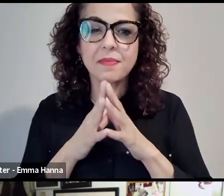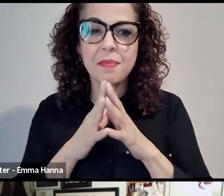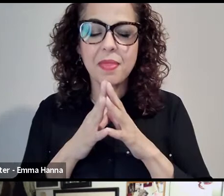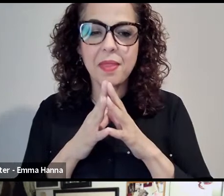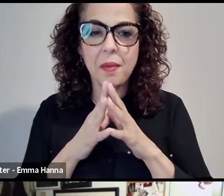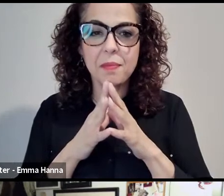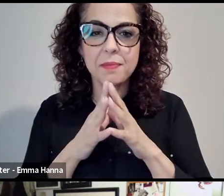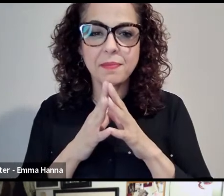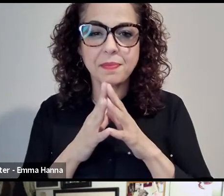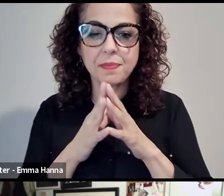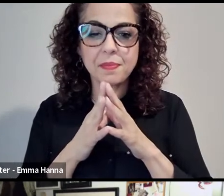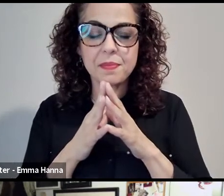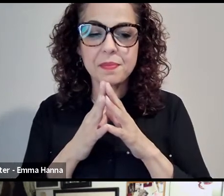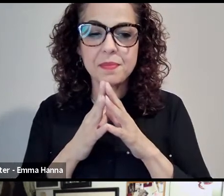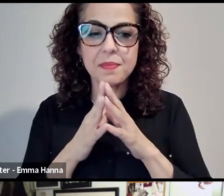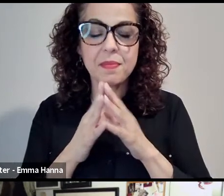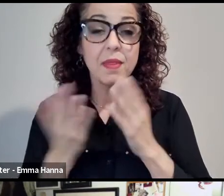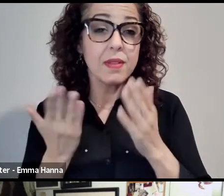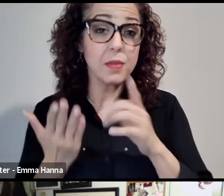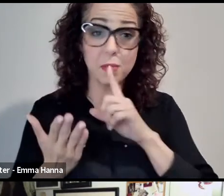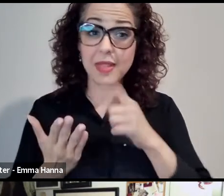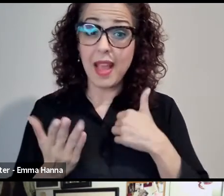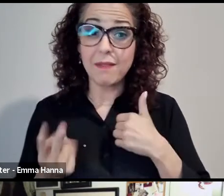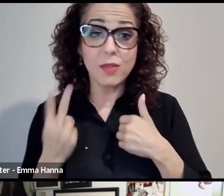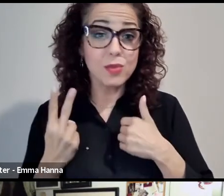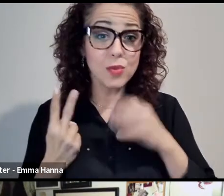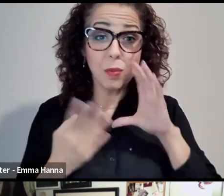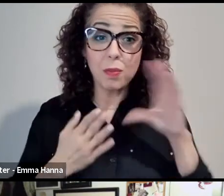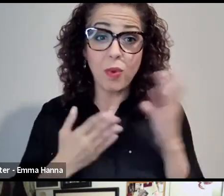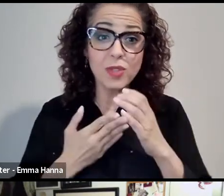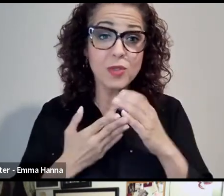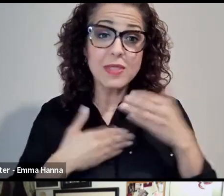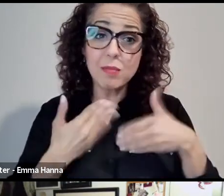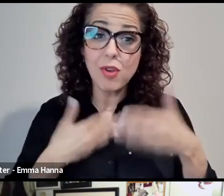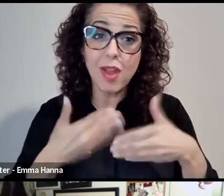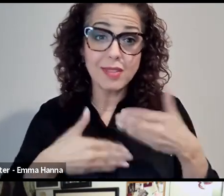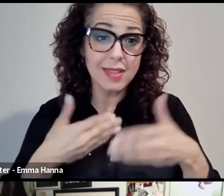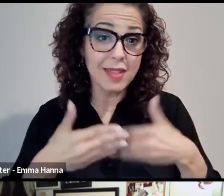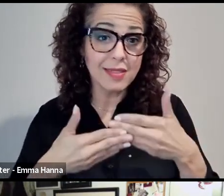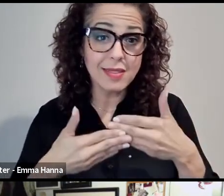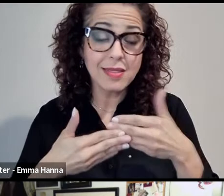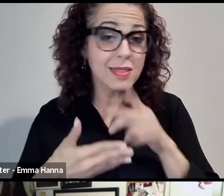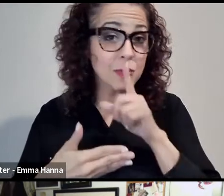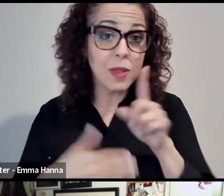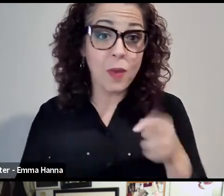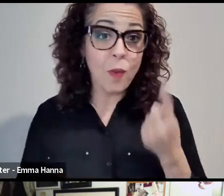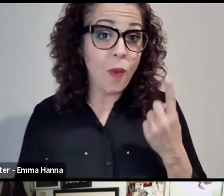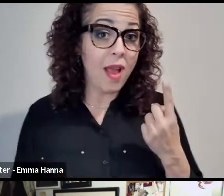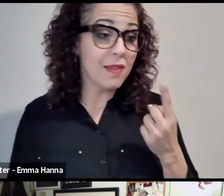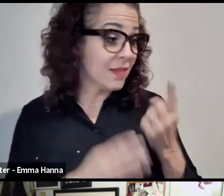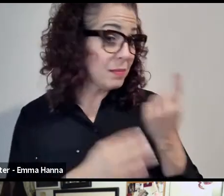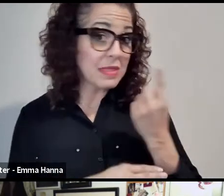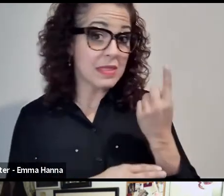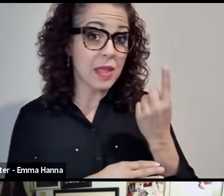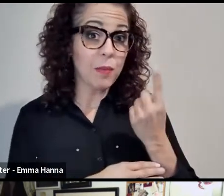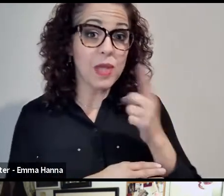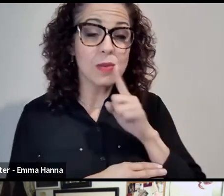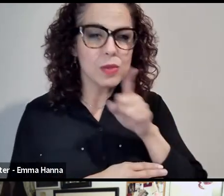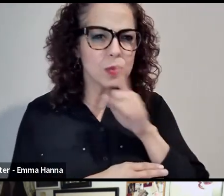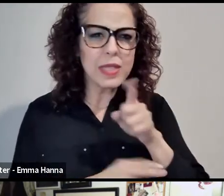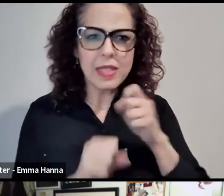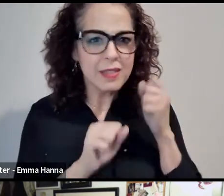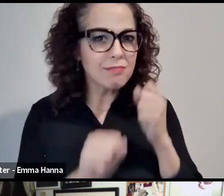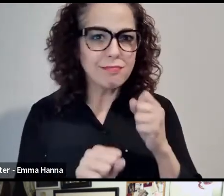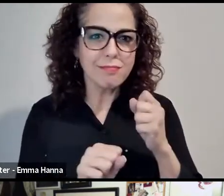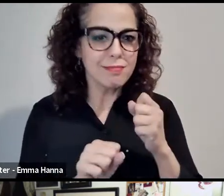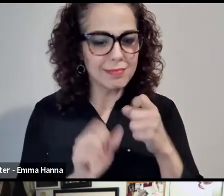And then, so I had these two portraits in process, and one of them was of someone who's featured really heavily in the book,